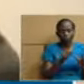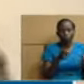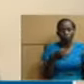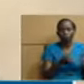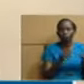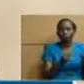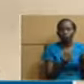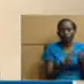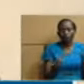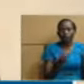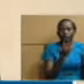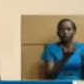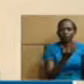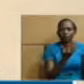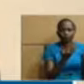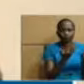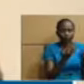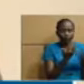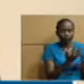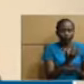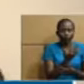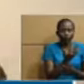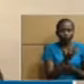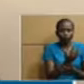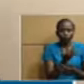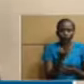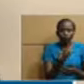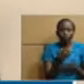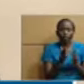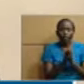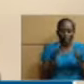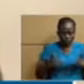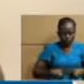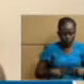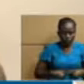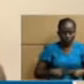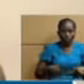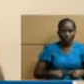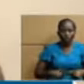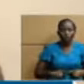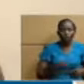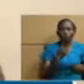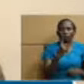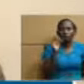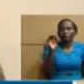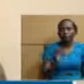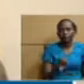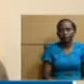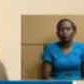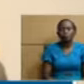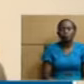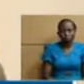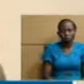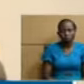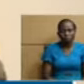the children form 53%, and the youth form close to 21% of the population. So